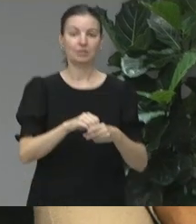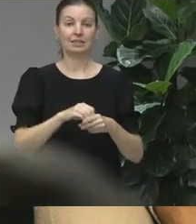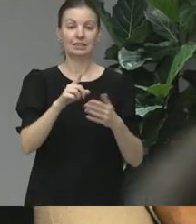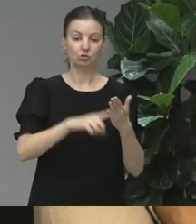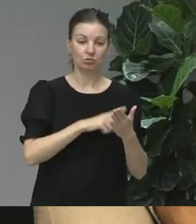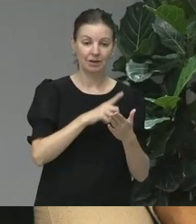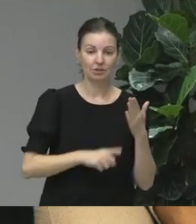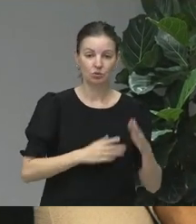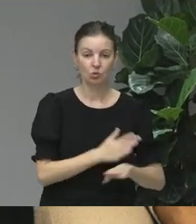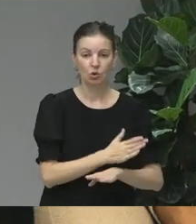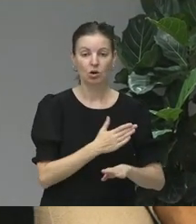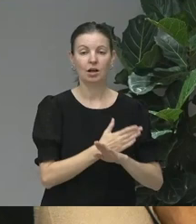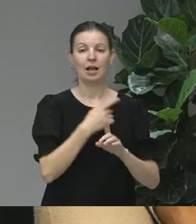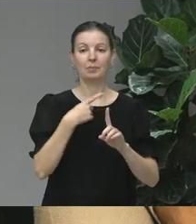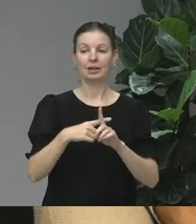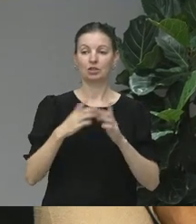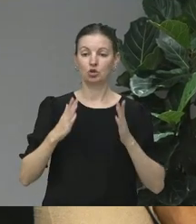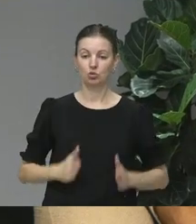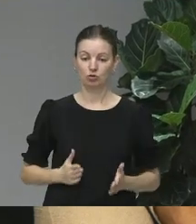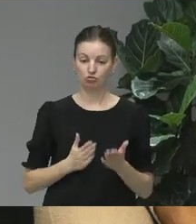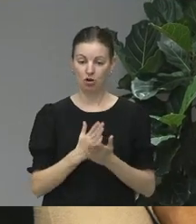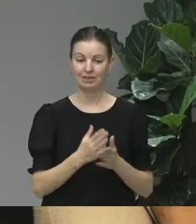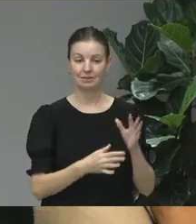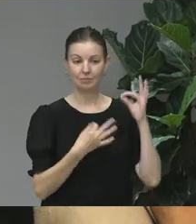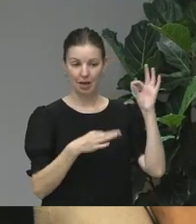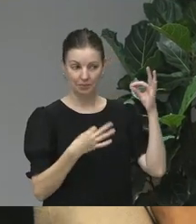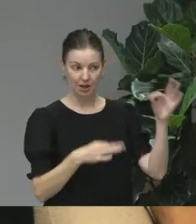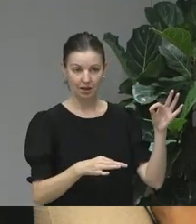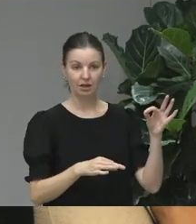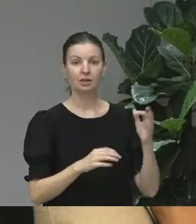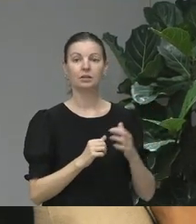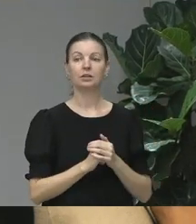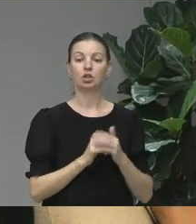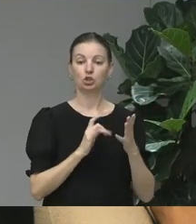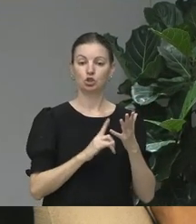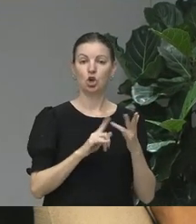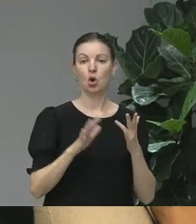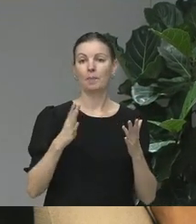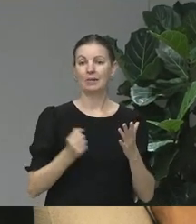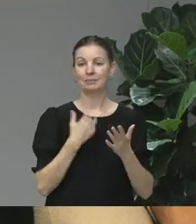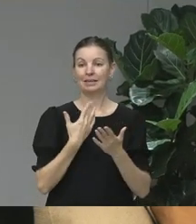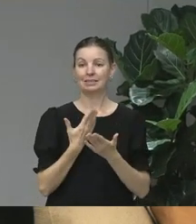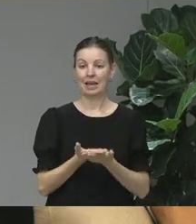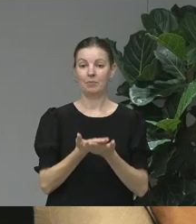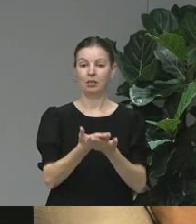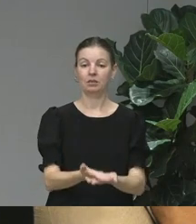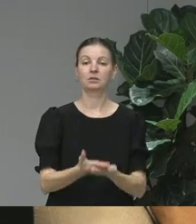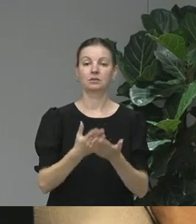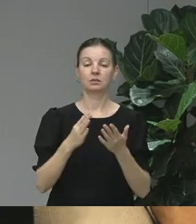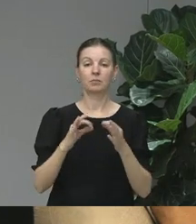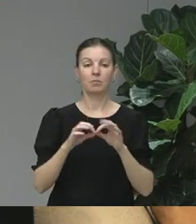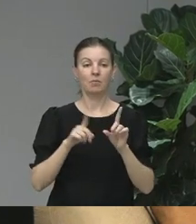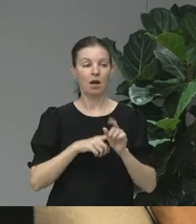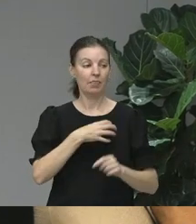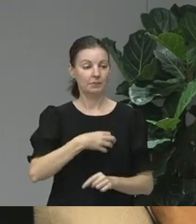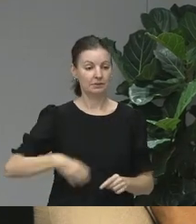paper, it will force it into the parliamentary arena, because it will have to be tabled by the minister. And once it's